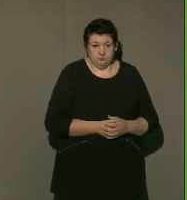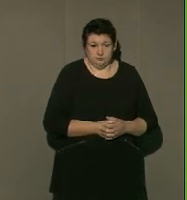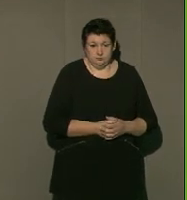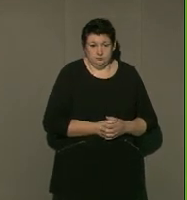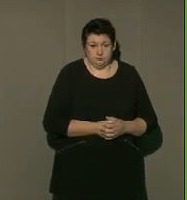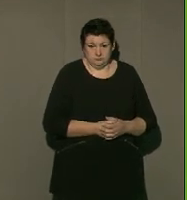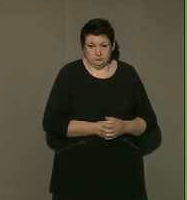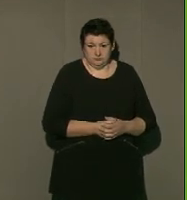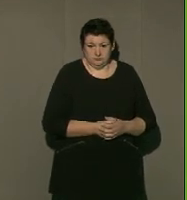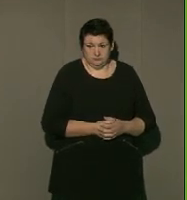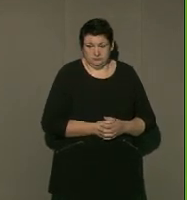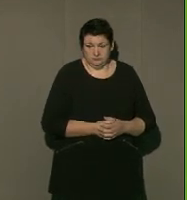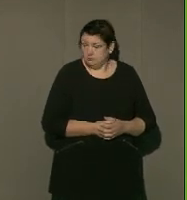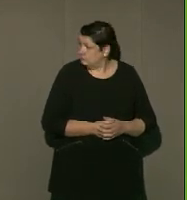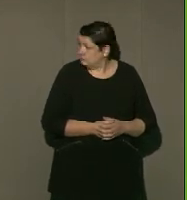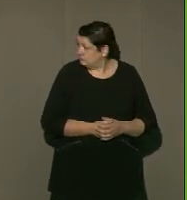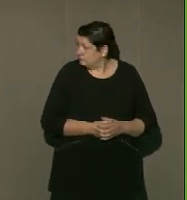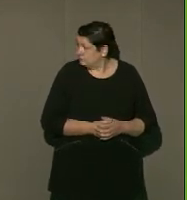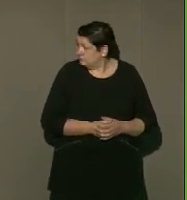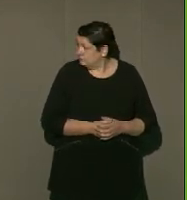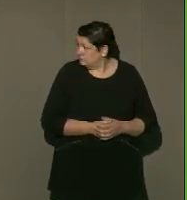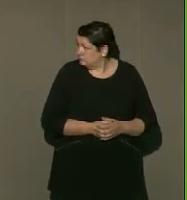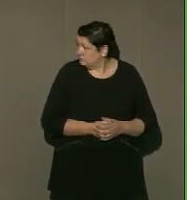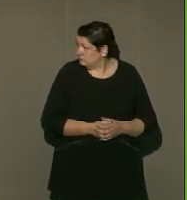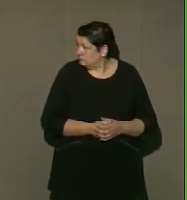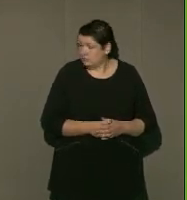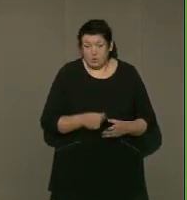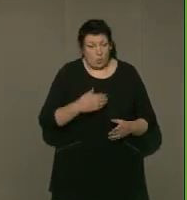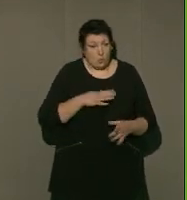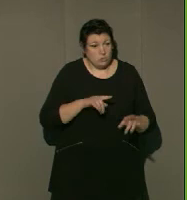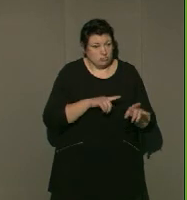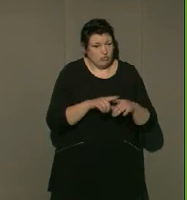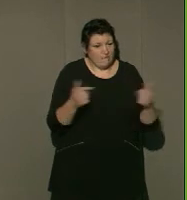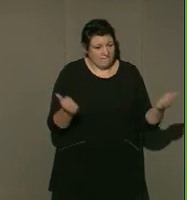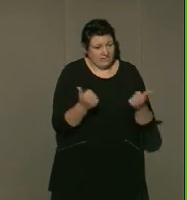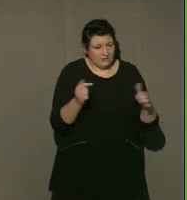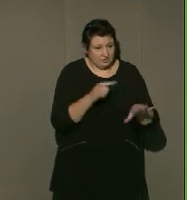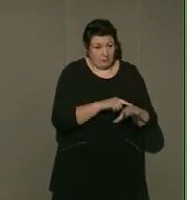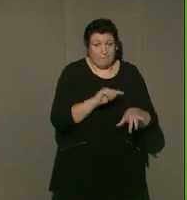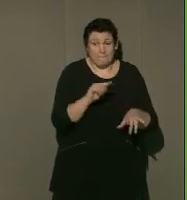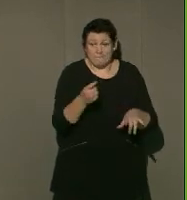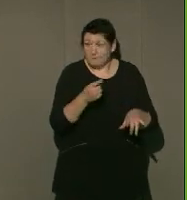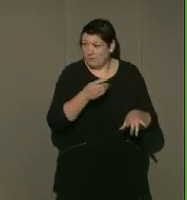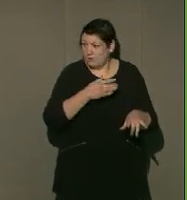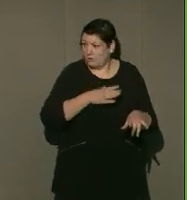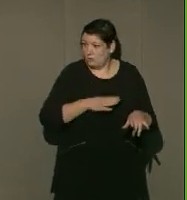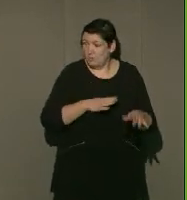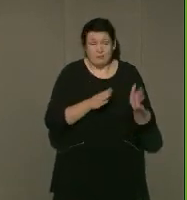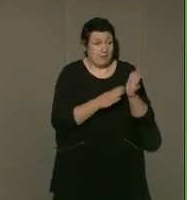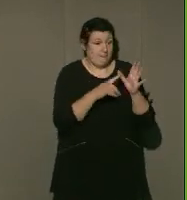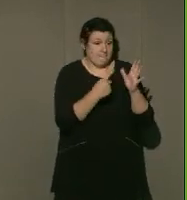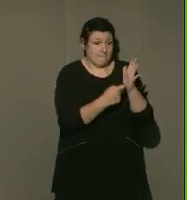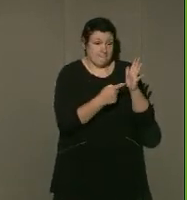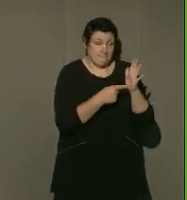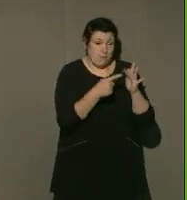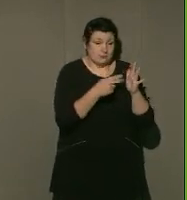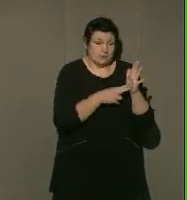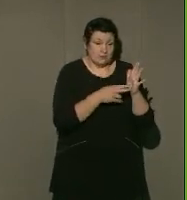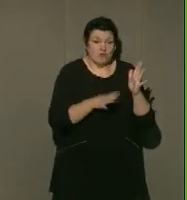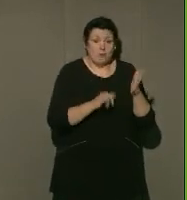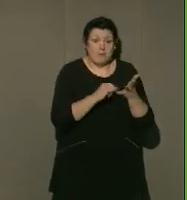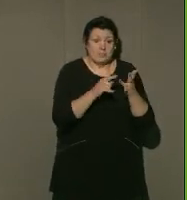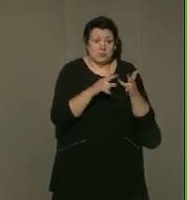I'm a great stickler for finishing on time. However, I would like to ask Martin from SOC to comment on that